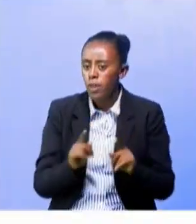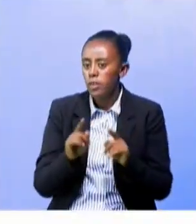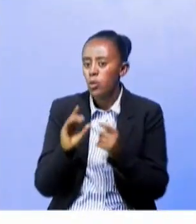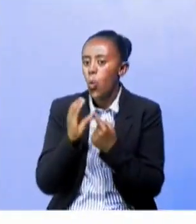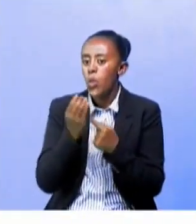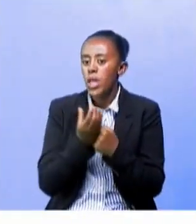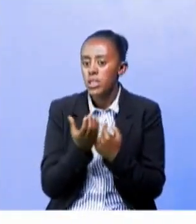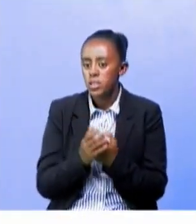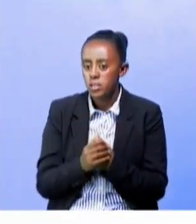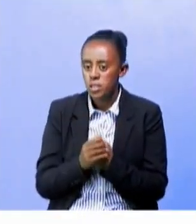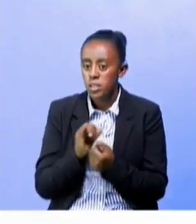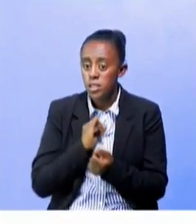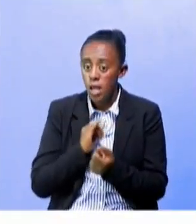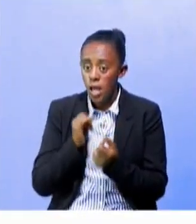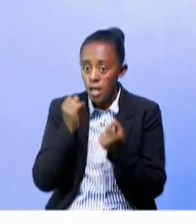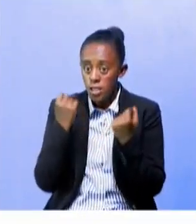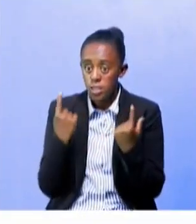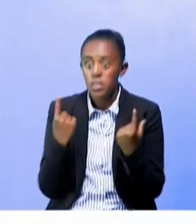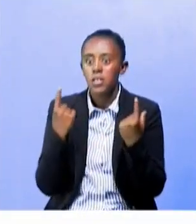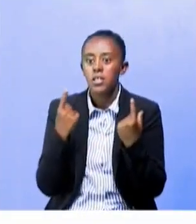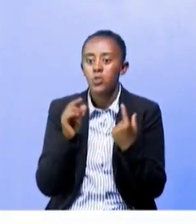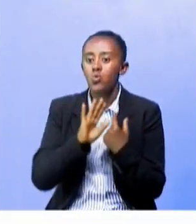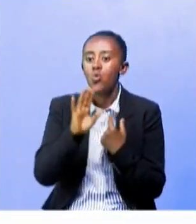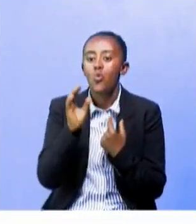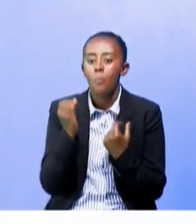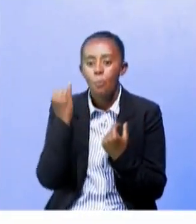point. Look now, I see your point.